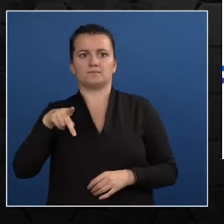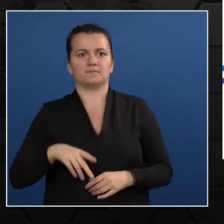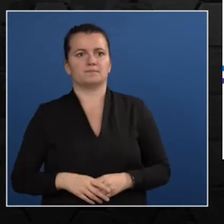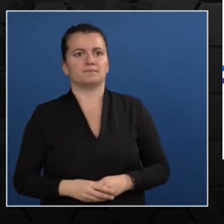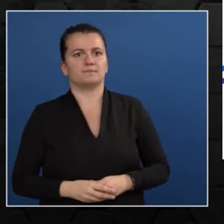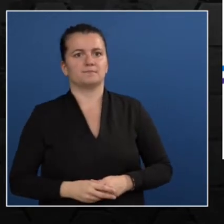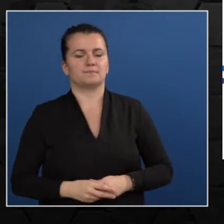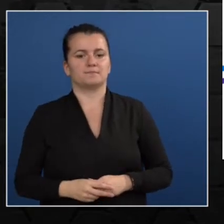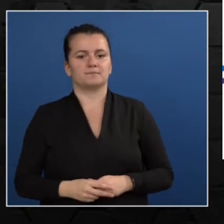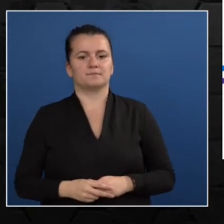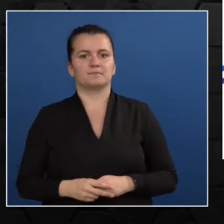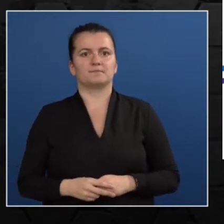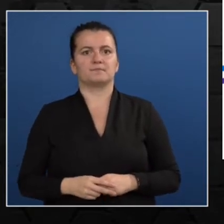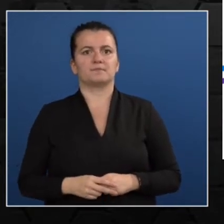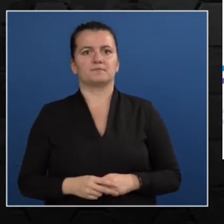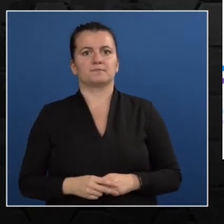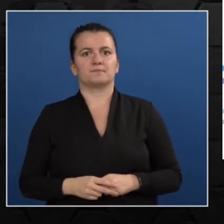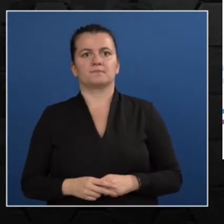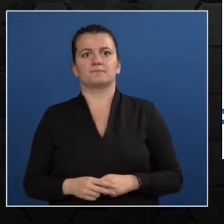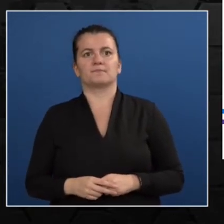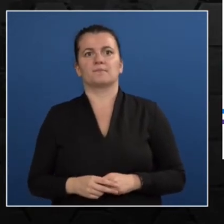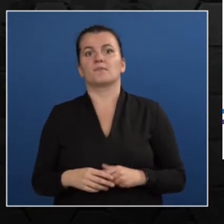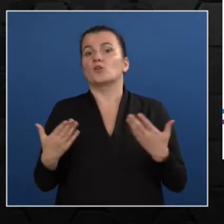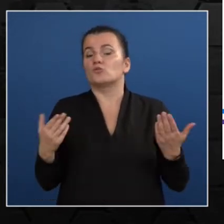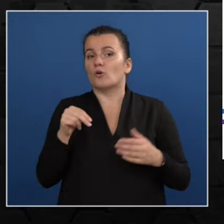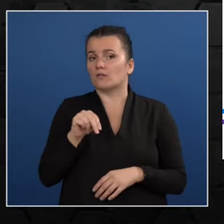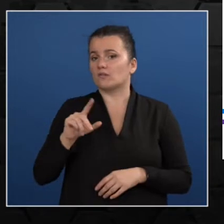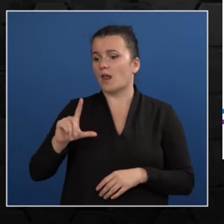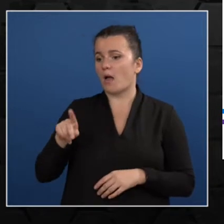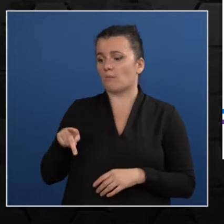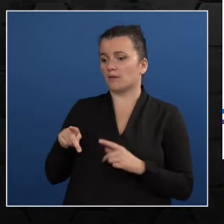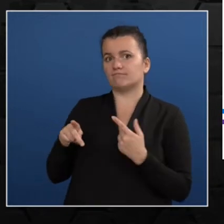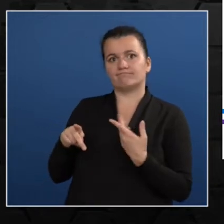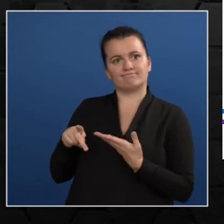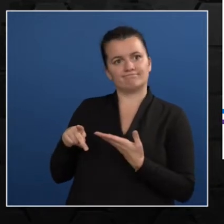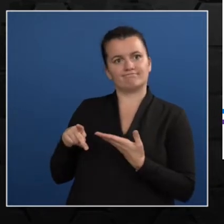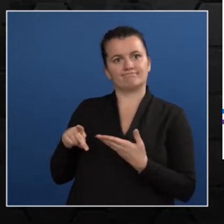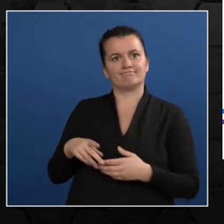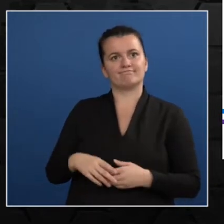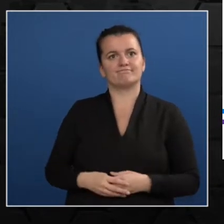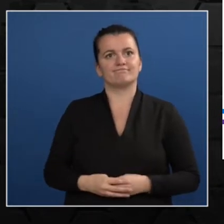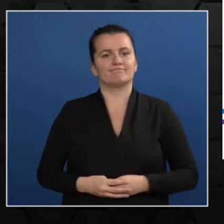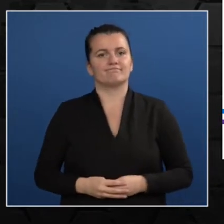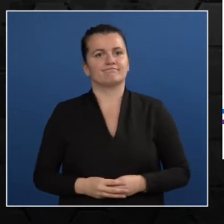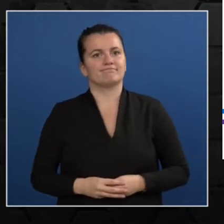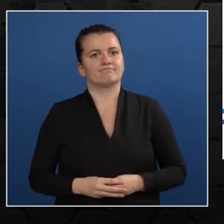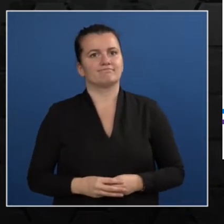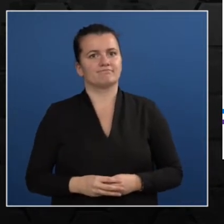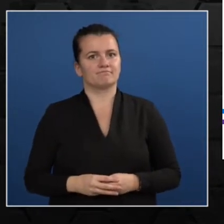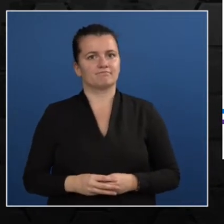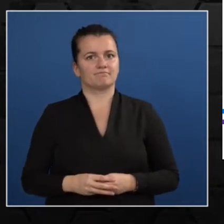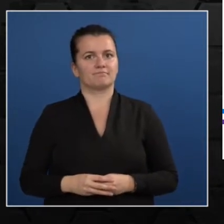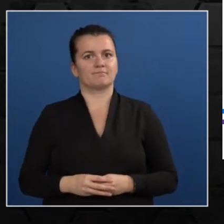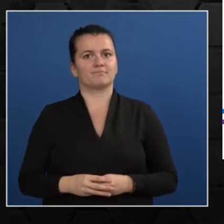Okay, so now we're starting NLP. Now, you might